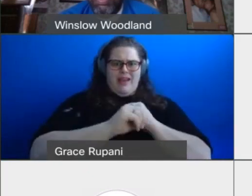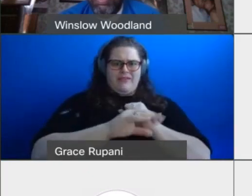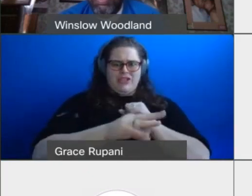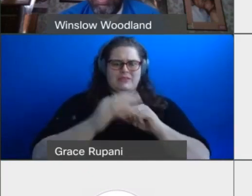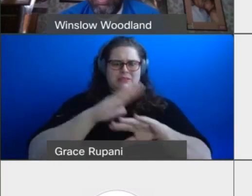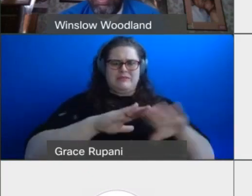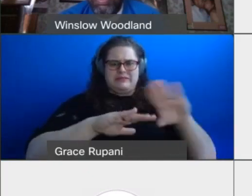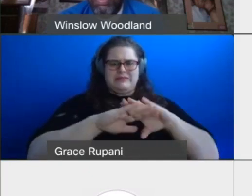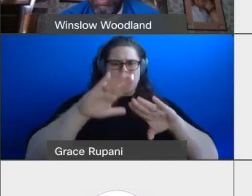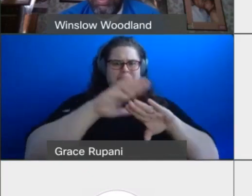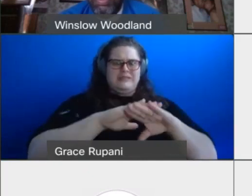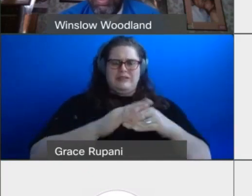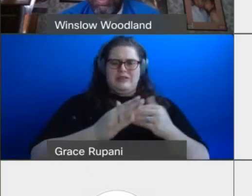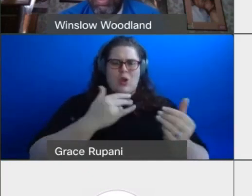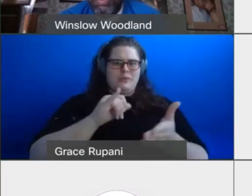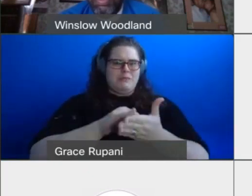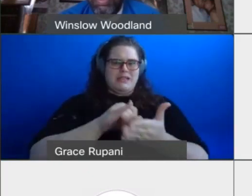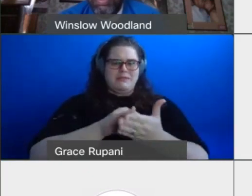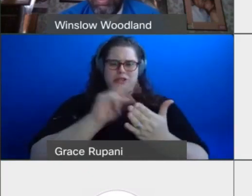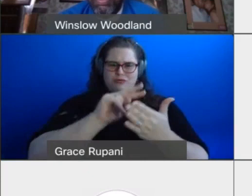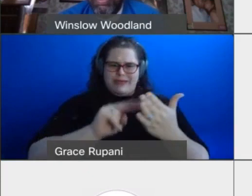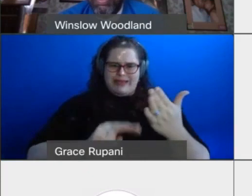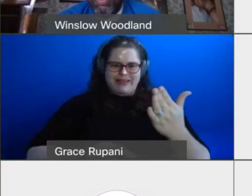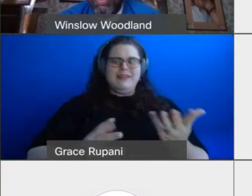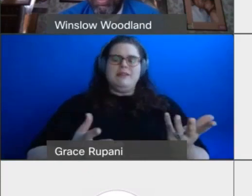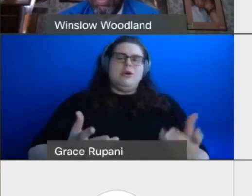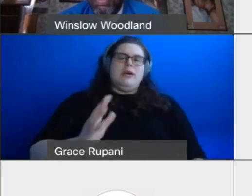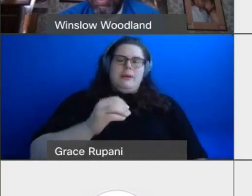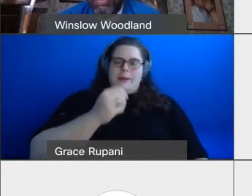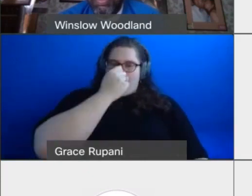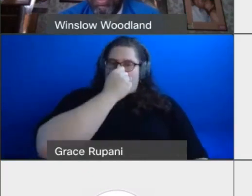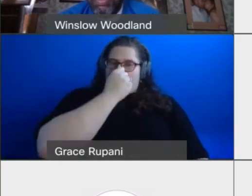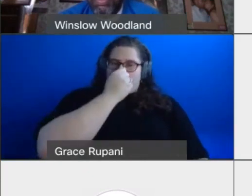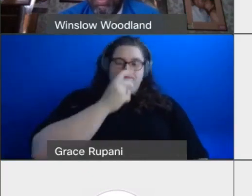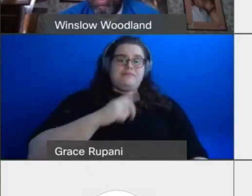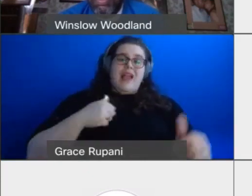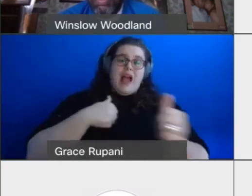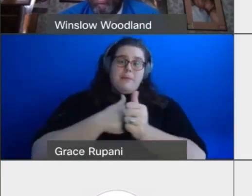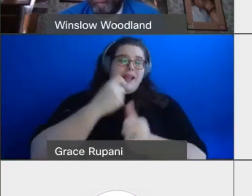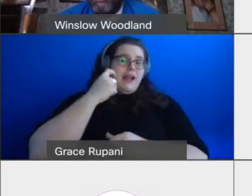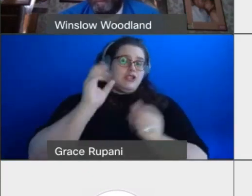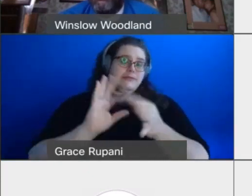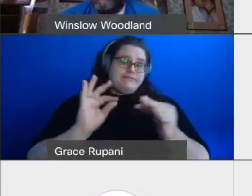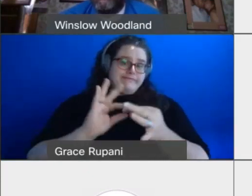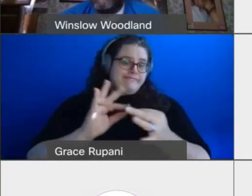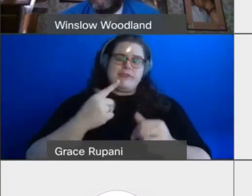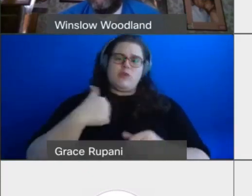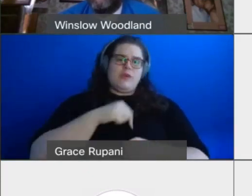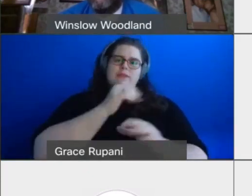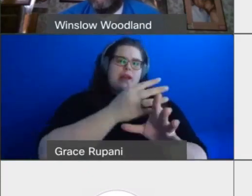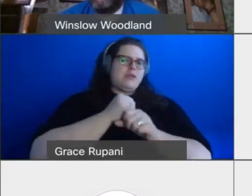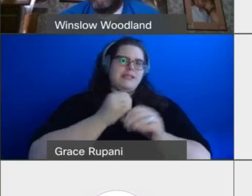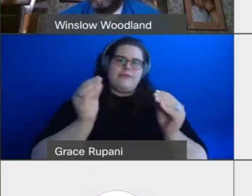be able to read through the ads to see we have not gotten any update other than the update that I just shared.